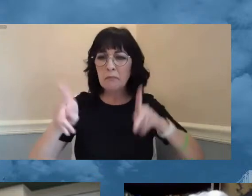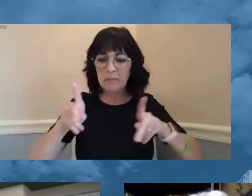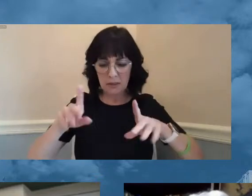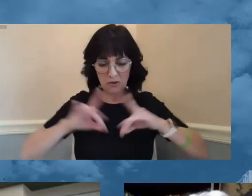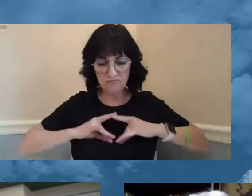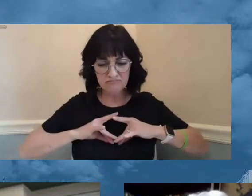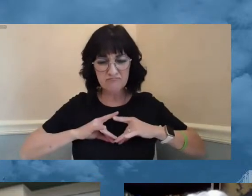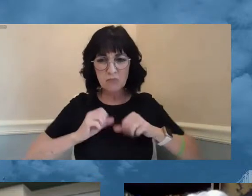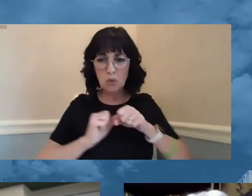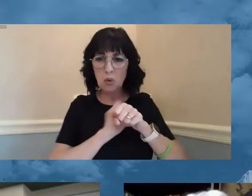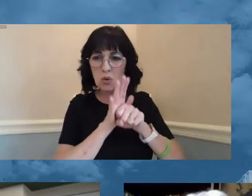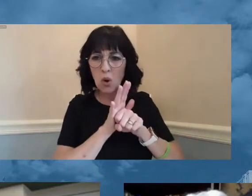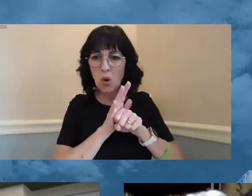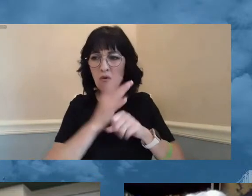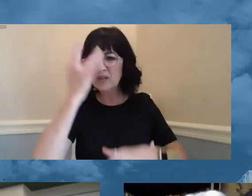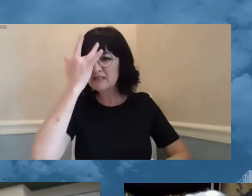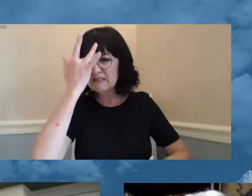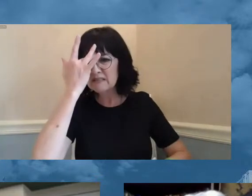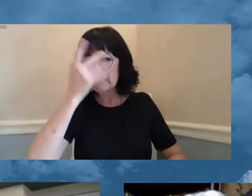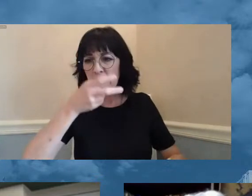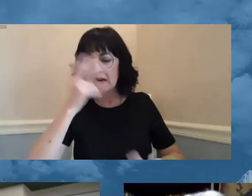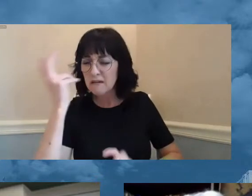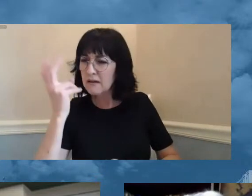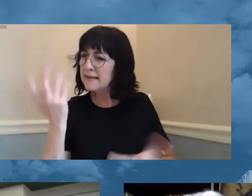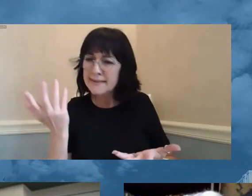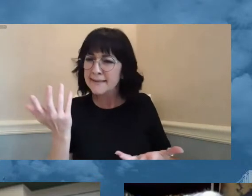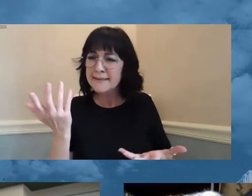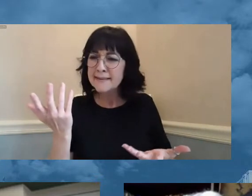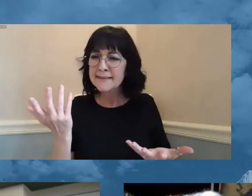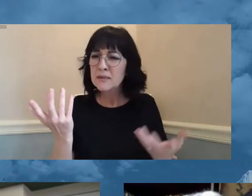to lower the case level in Delaware?